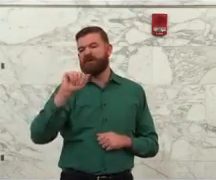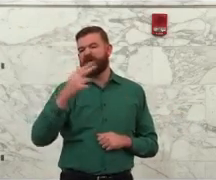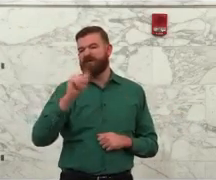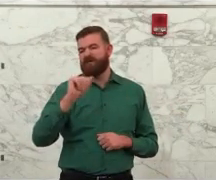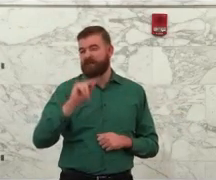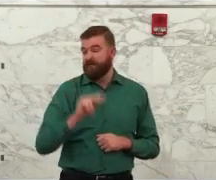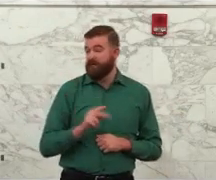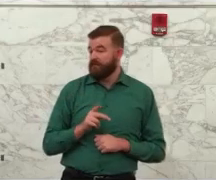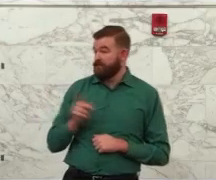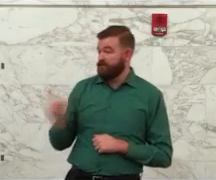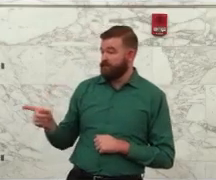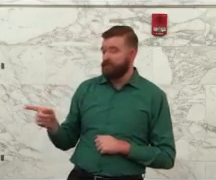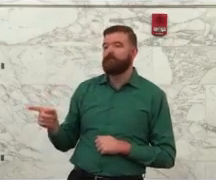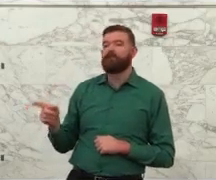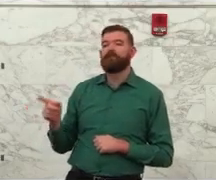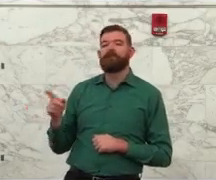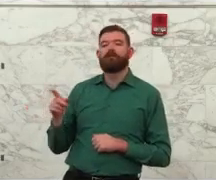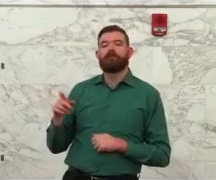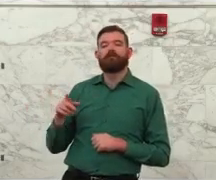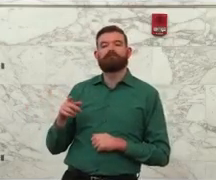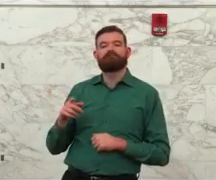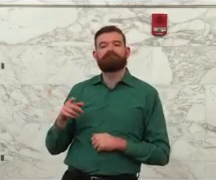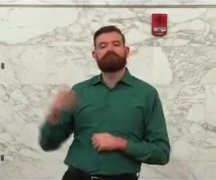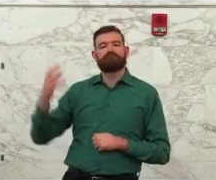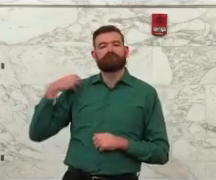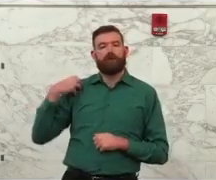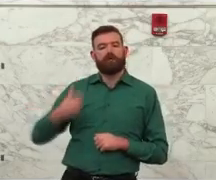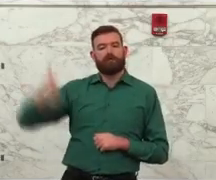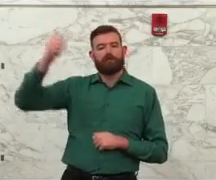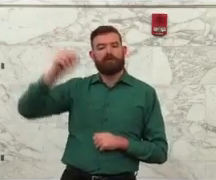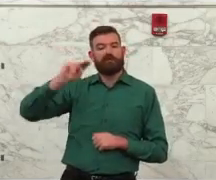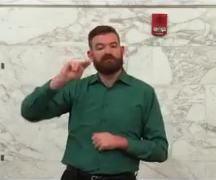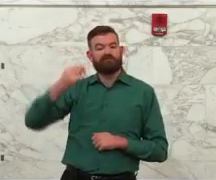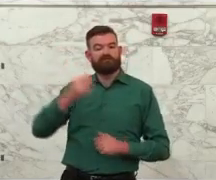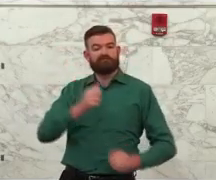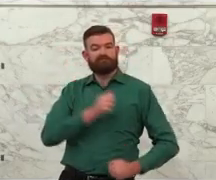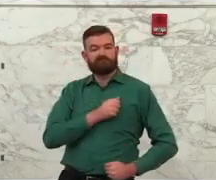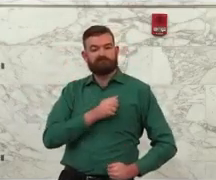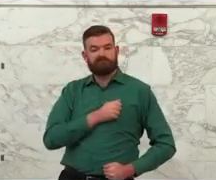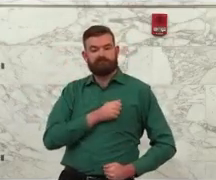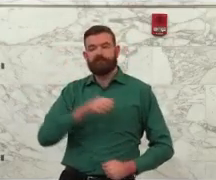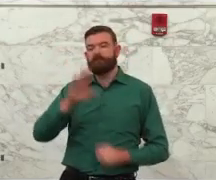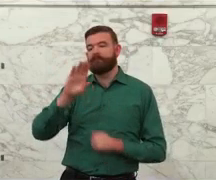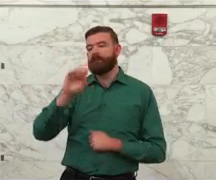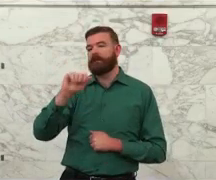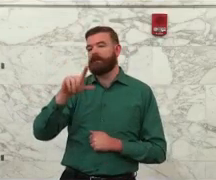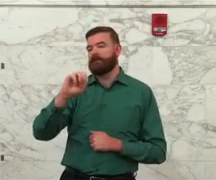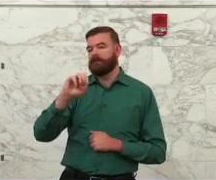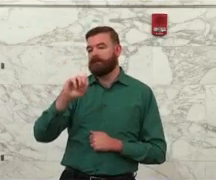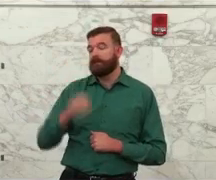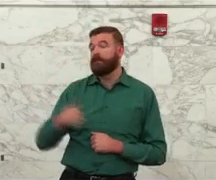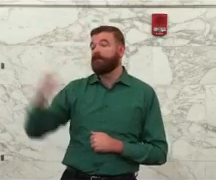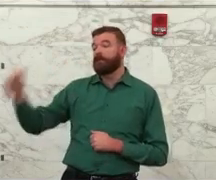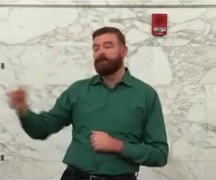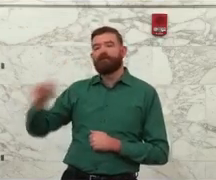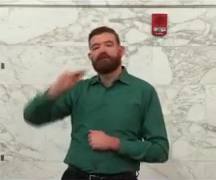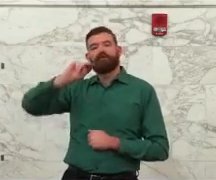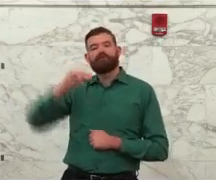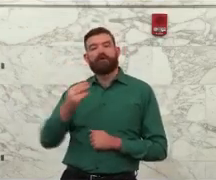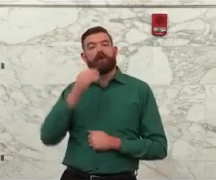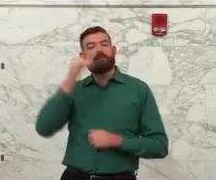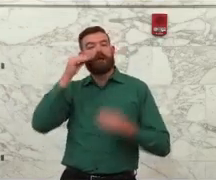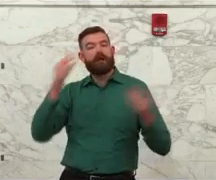Jersey National Guard, Jamal Beal. And to his immediate left, the Director of the Office of Homeland Security and Preparedness, Jared Maples. And to them